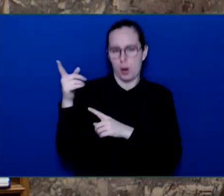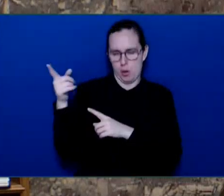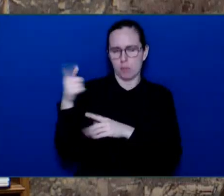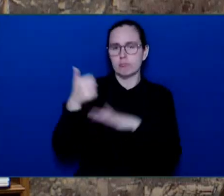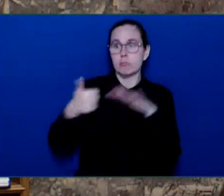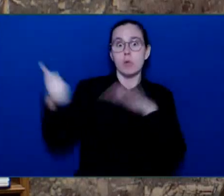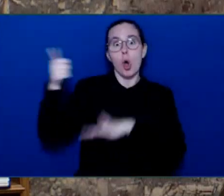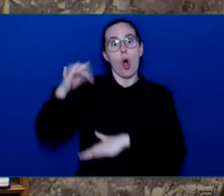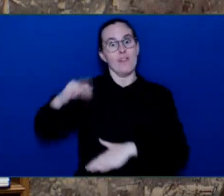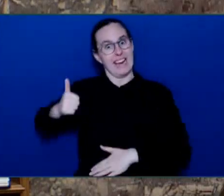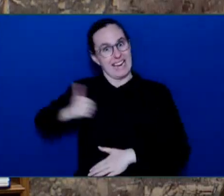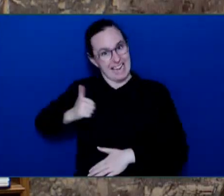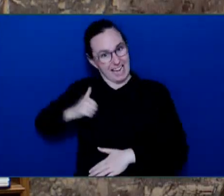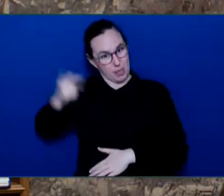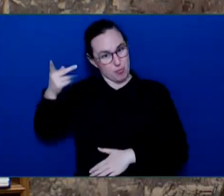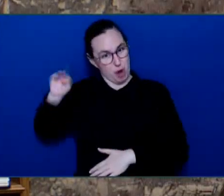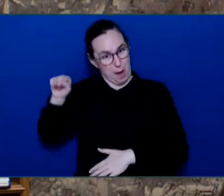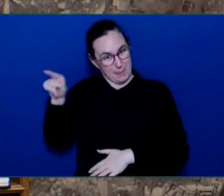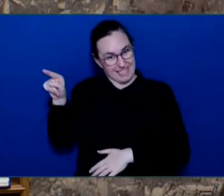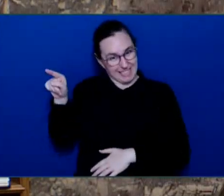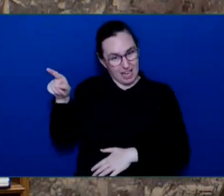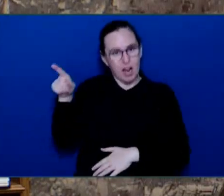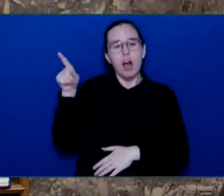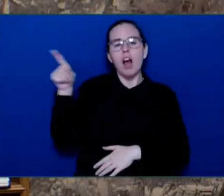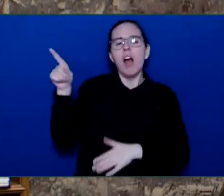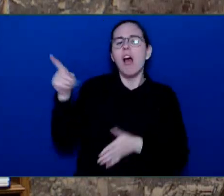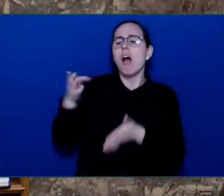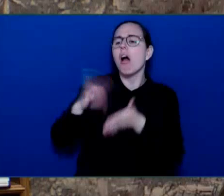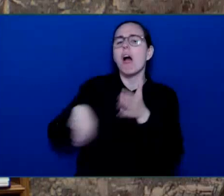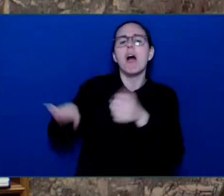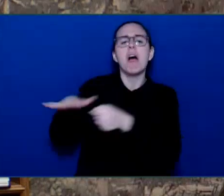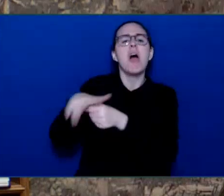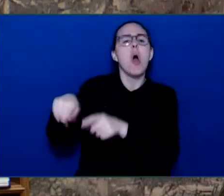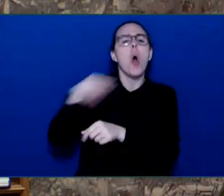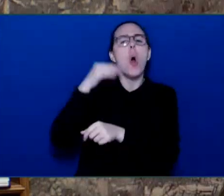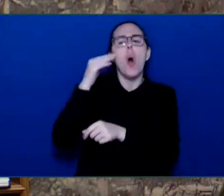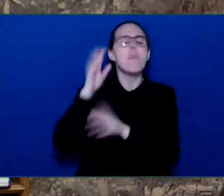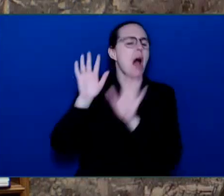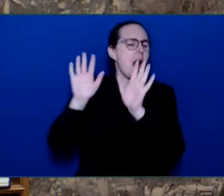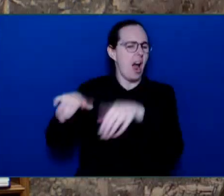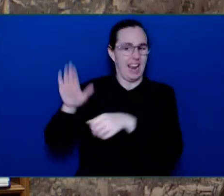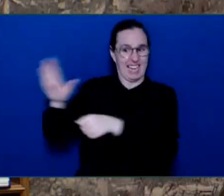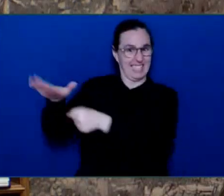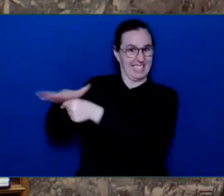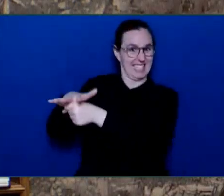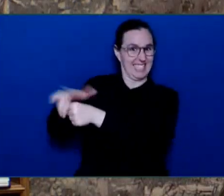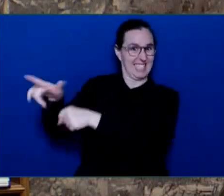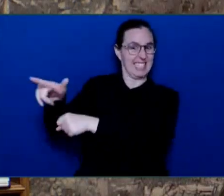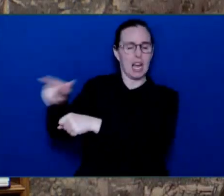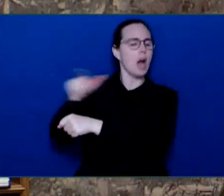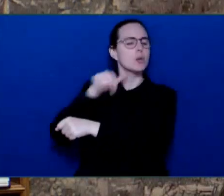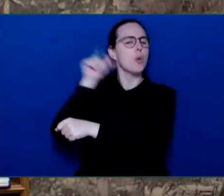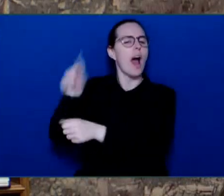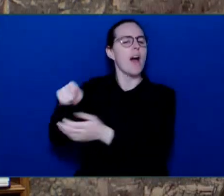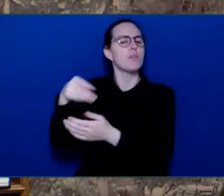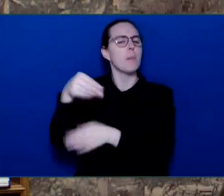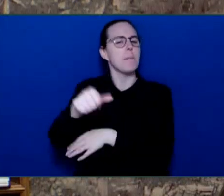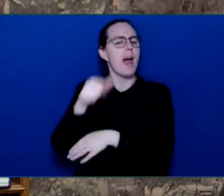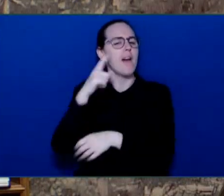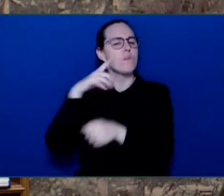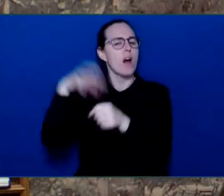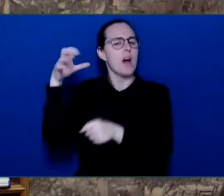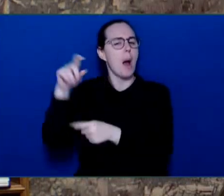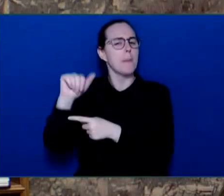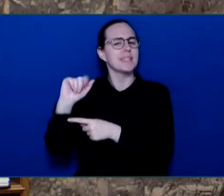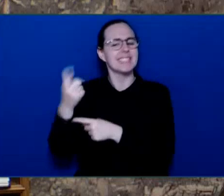of rising heating bills. I've repeatedly called for this Premier to extend the same relief to BC residents,